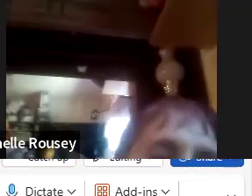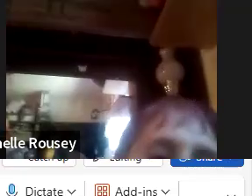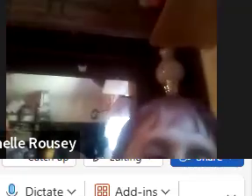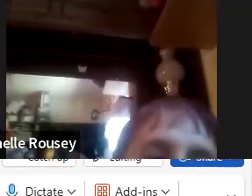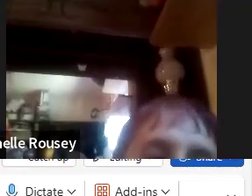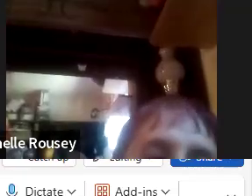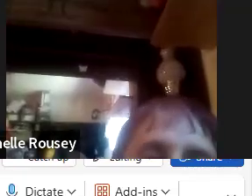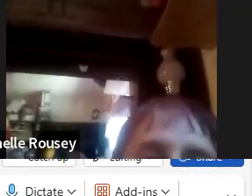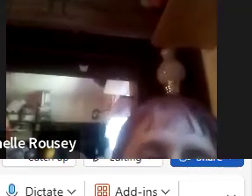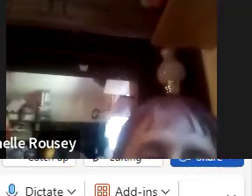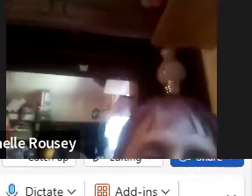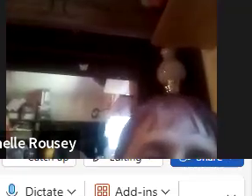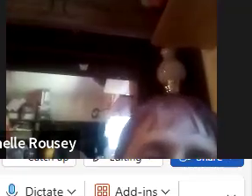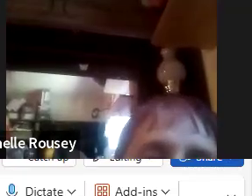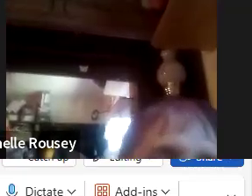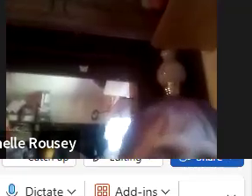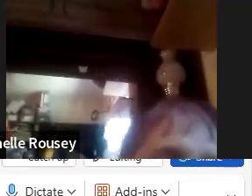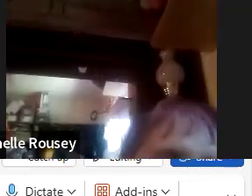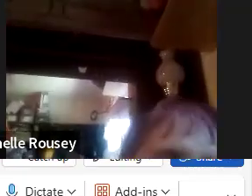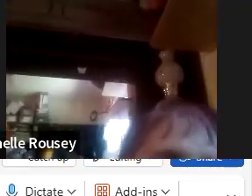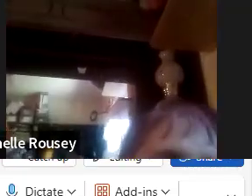their community engagement.